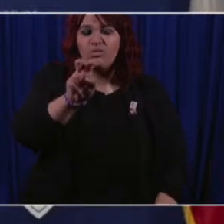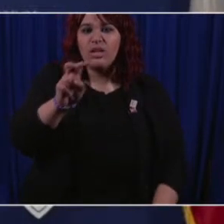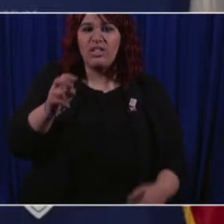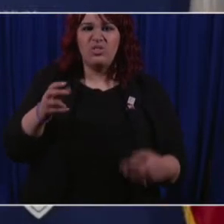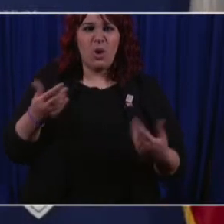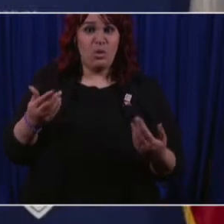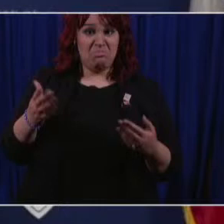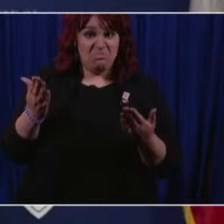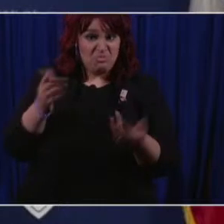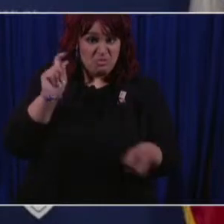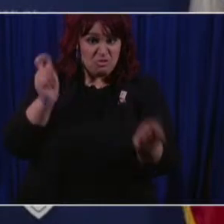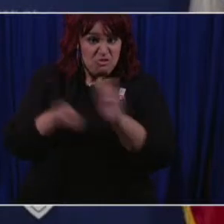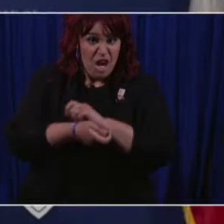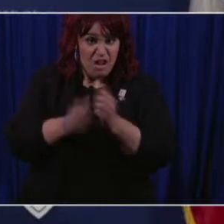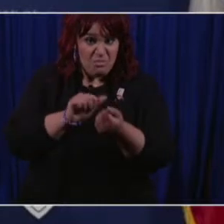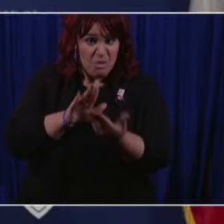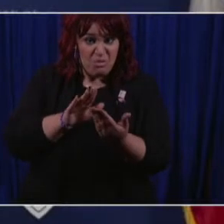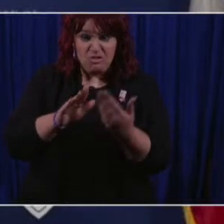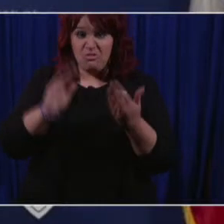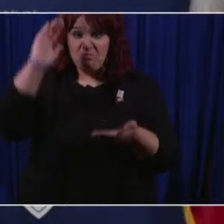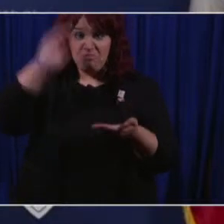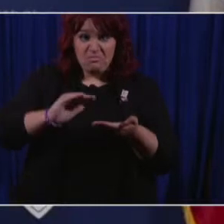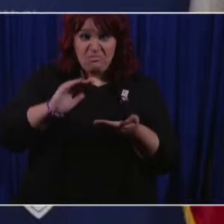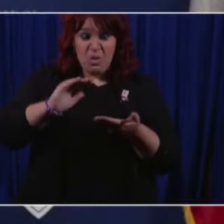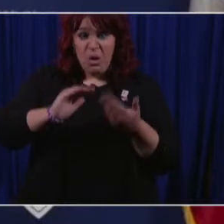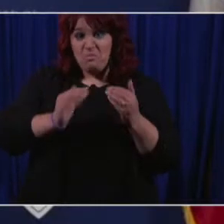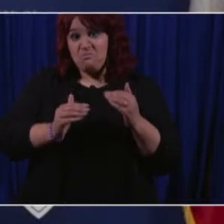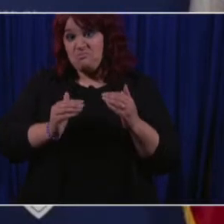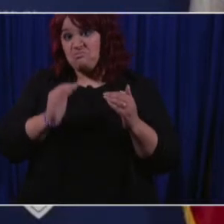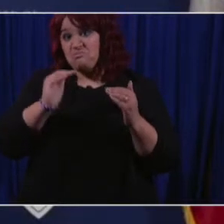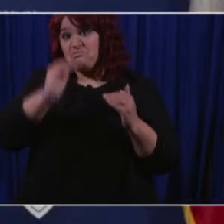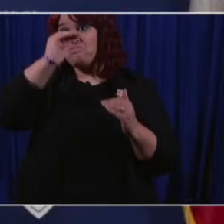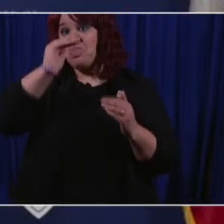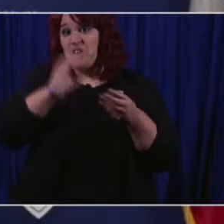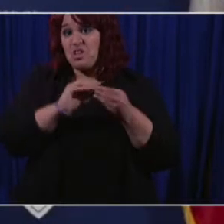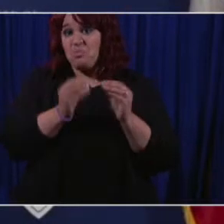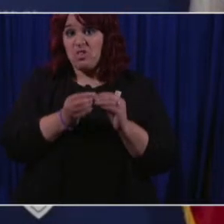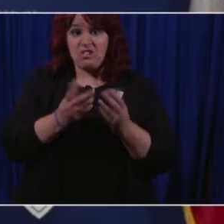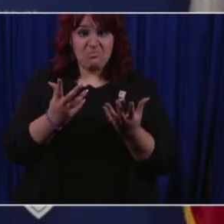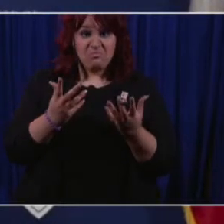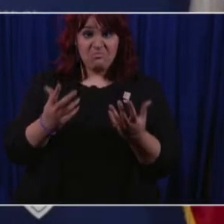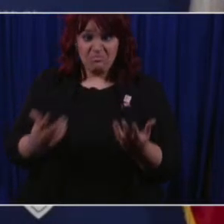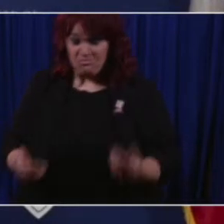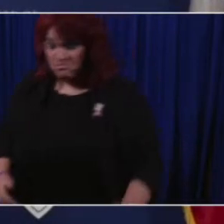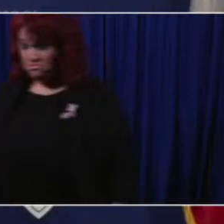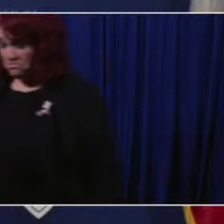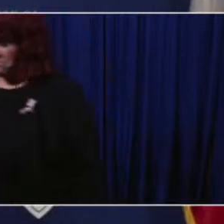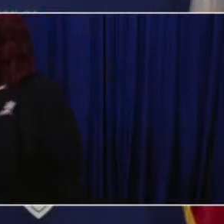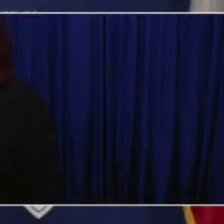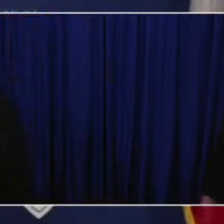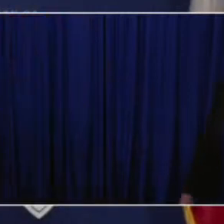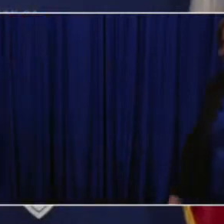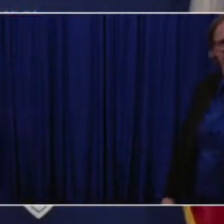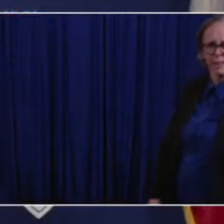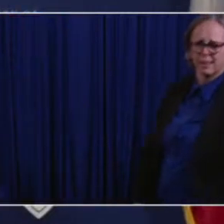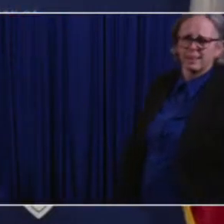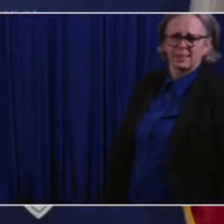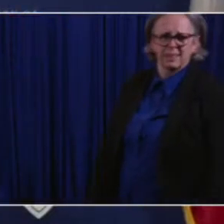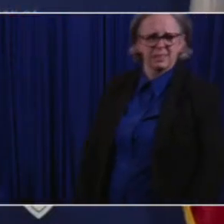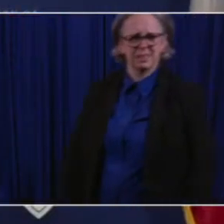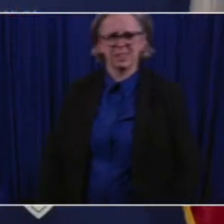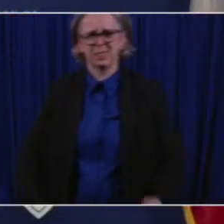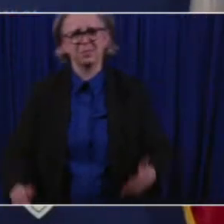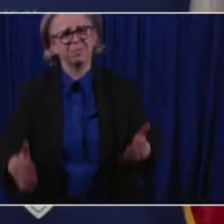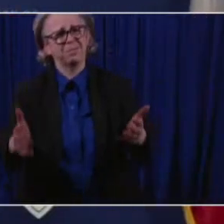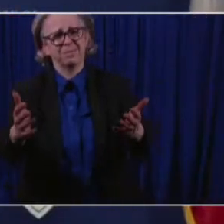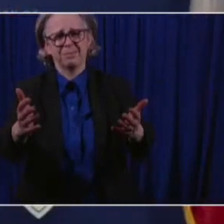Our ticket to freedom is the vaccine. And our ticket to a good summer is the vaccine. Our ticket to a good